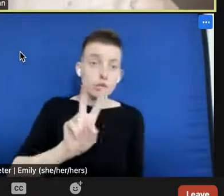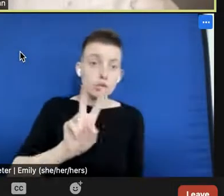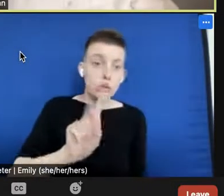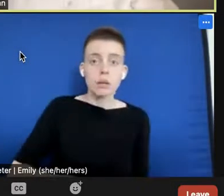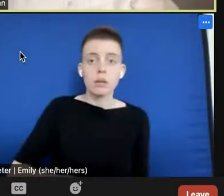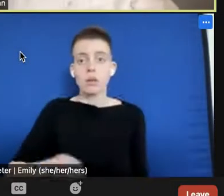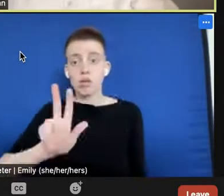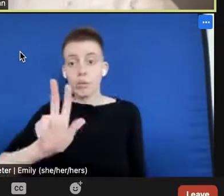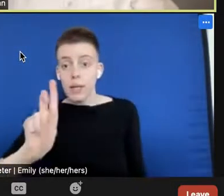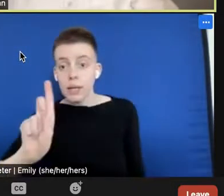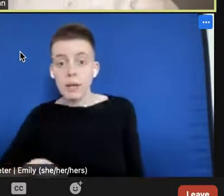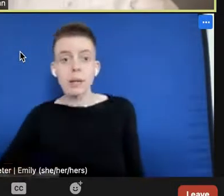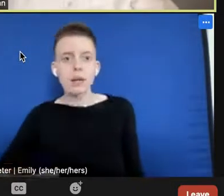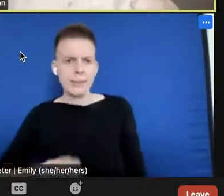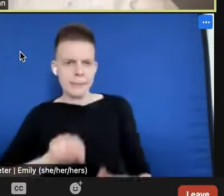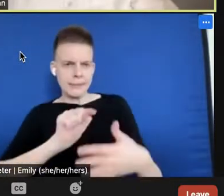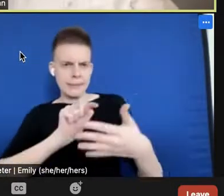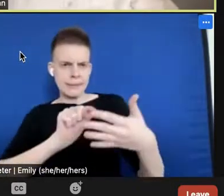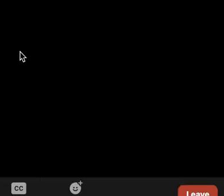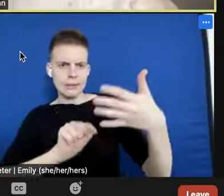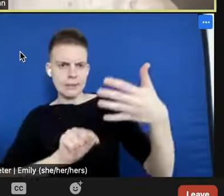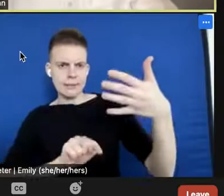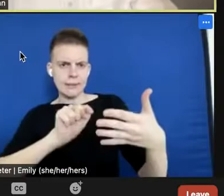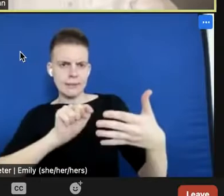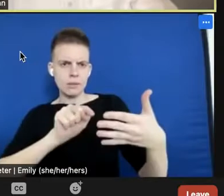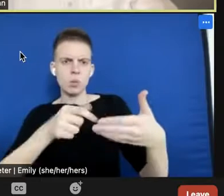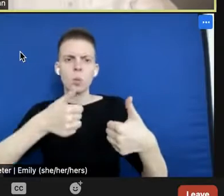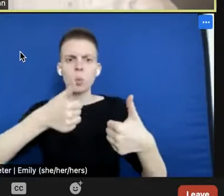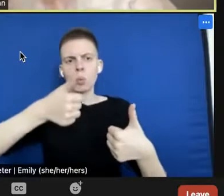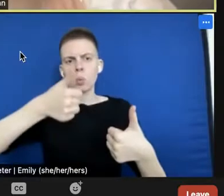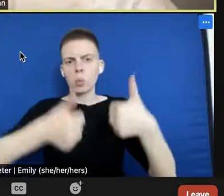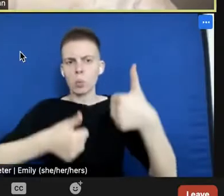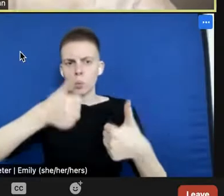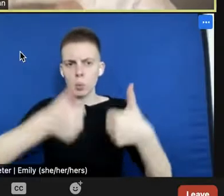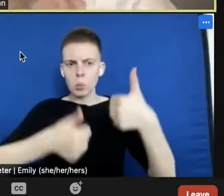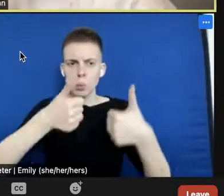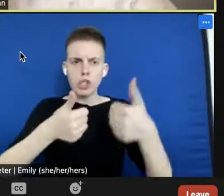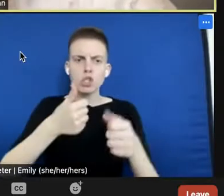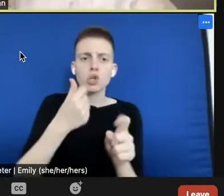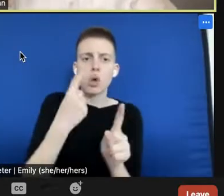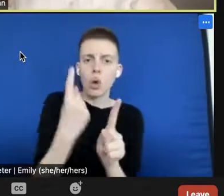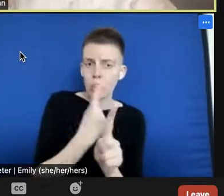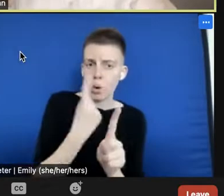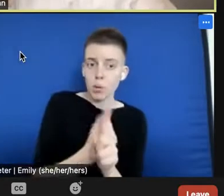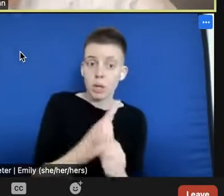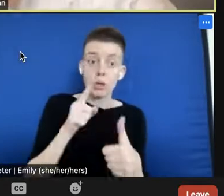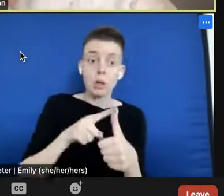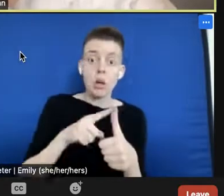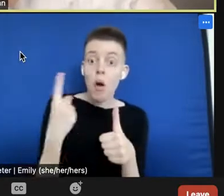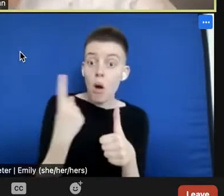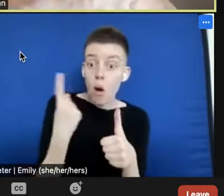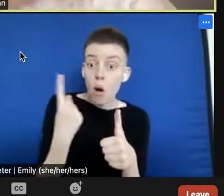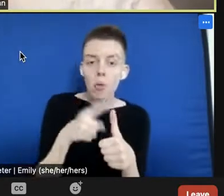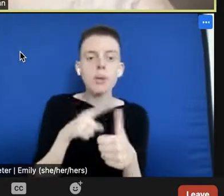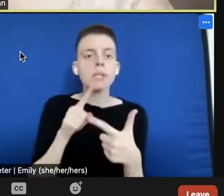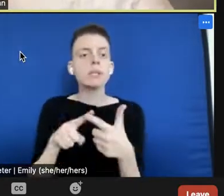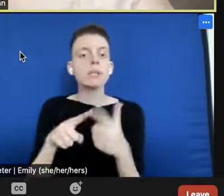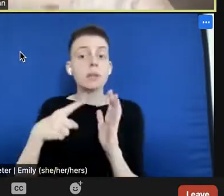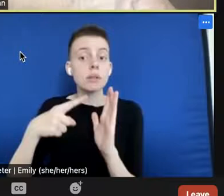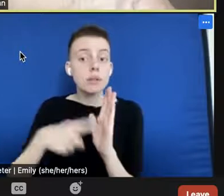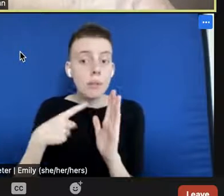Which of these media are always, sometimes, or never appropriate? ASN, always, sometimes,